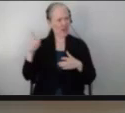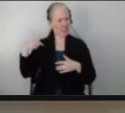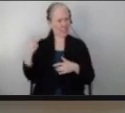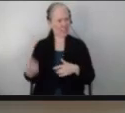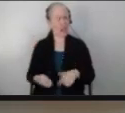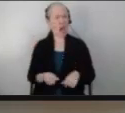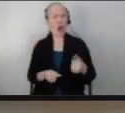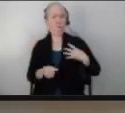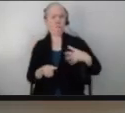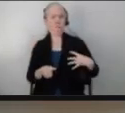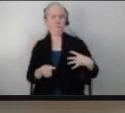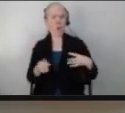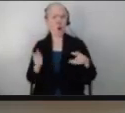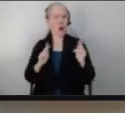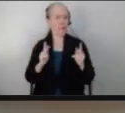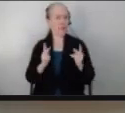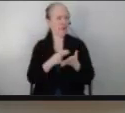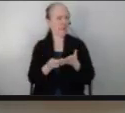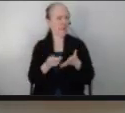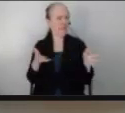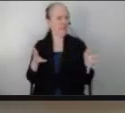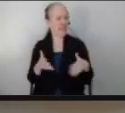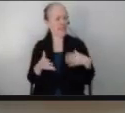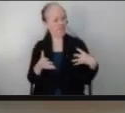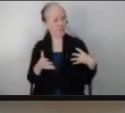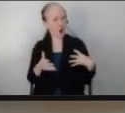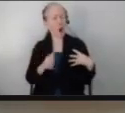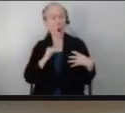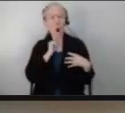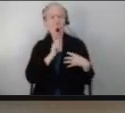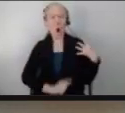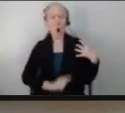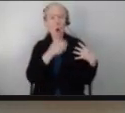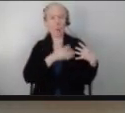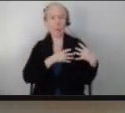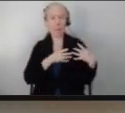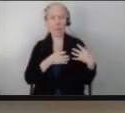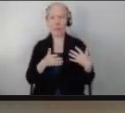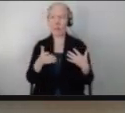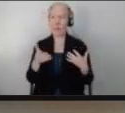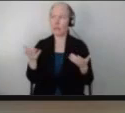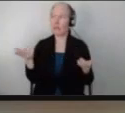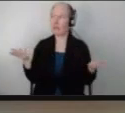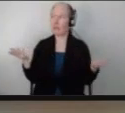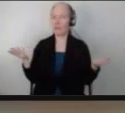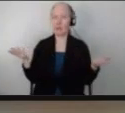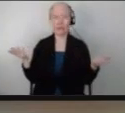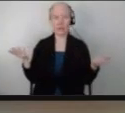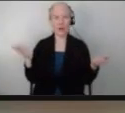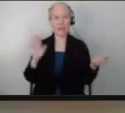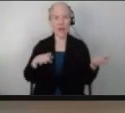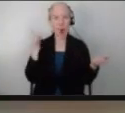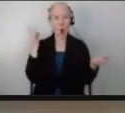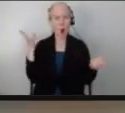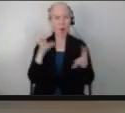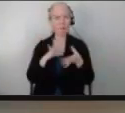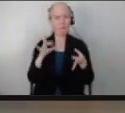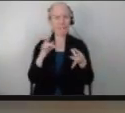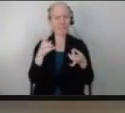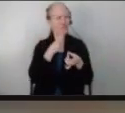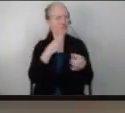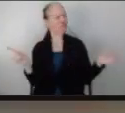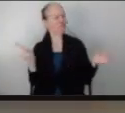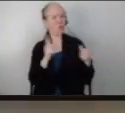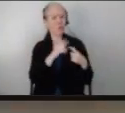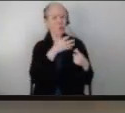that exam, and they were all women. And that was a horrible message to tell the women, but in thinking about it, it was even